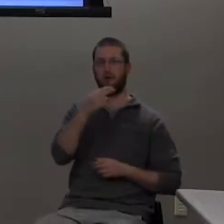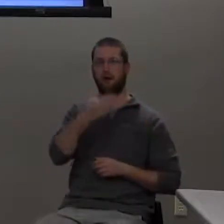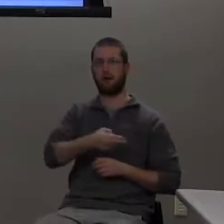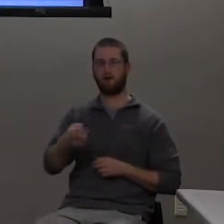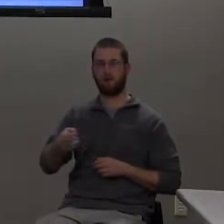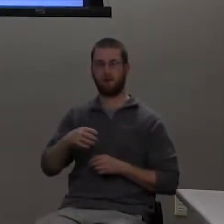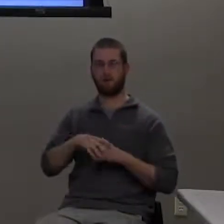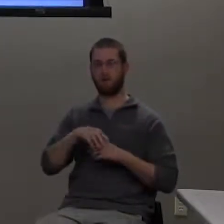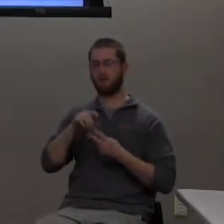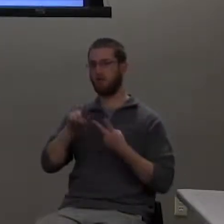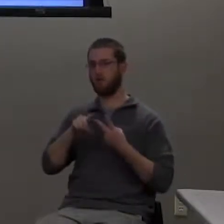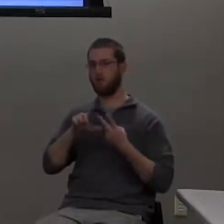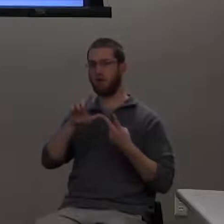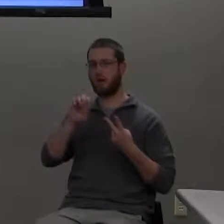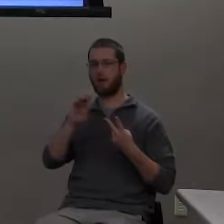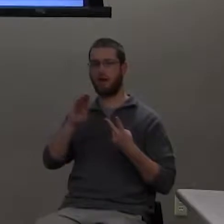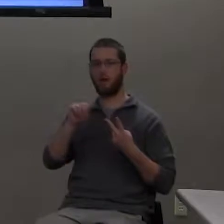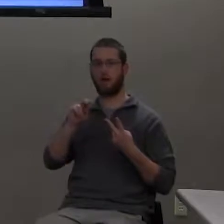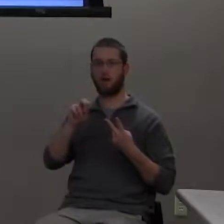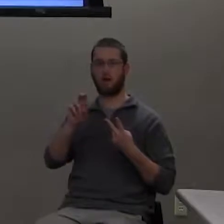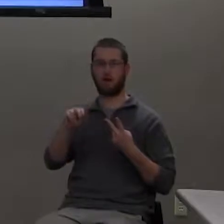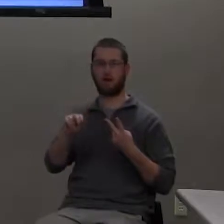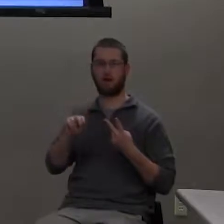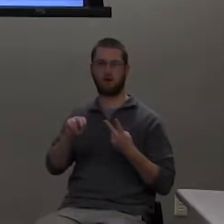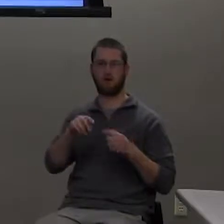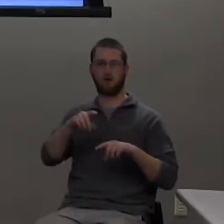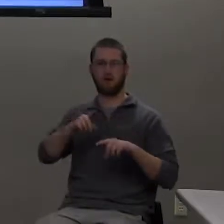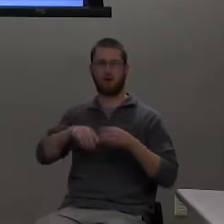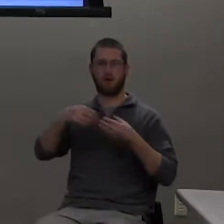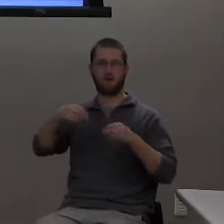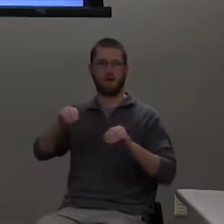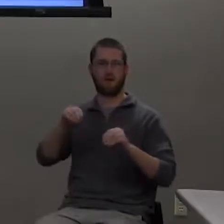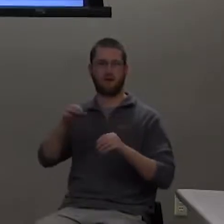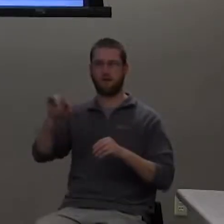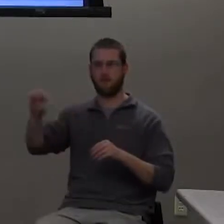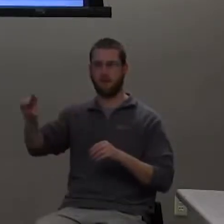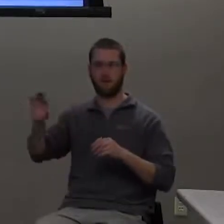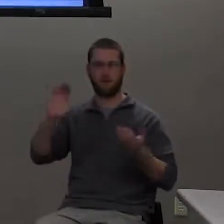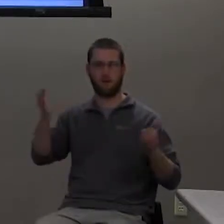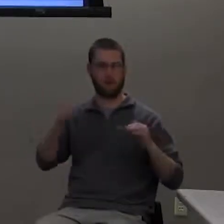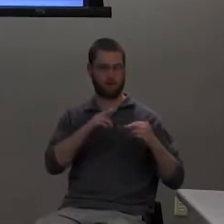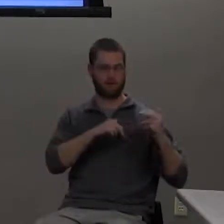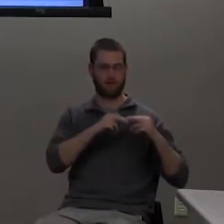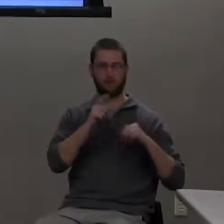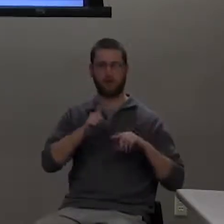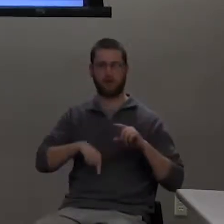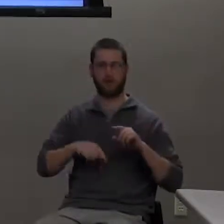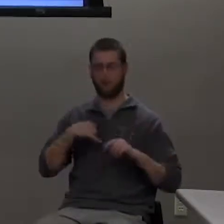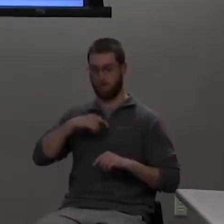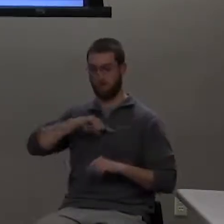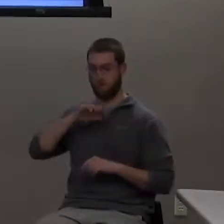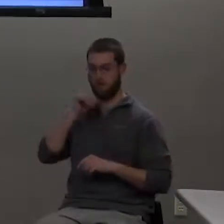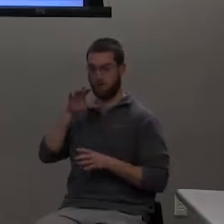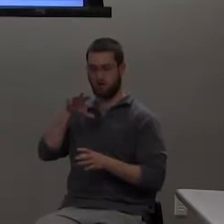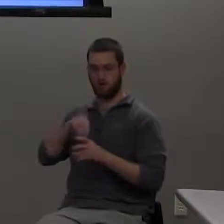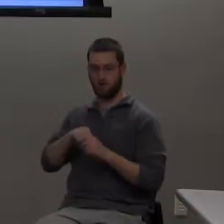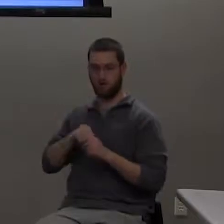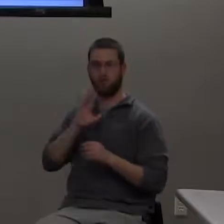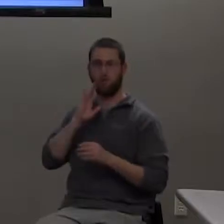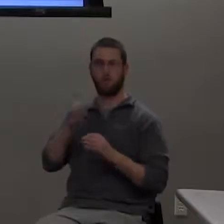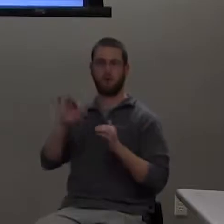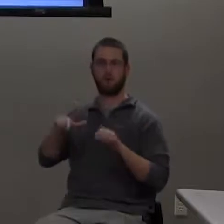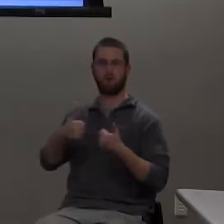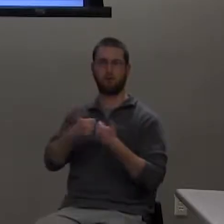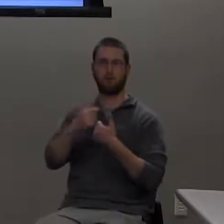or over in Lebanon. I mean, it's hard to do that. It is very hard to do that. And if we're not in the game, you know, it's going to be very, very